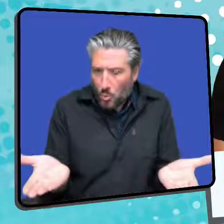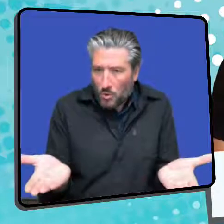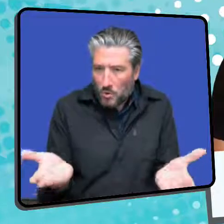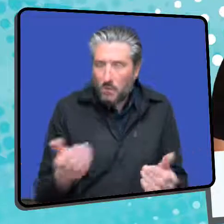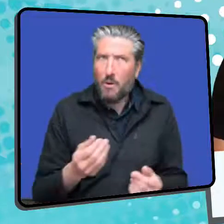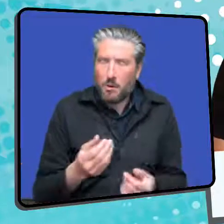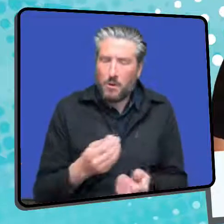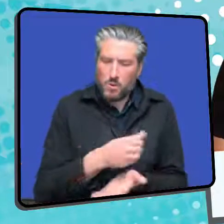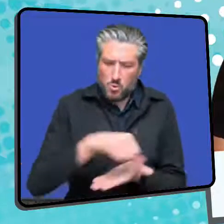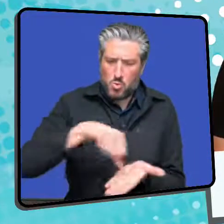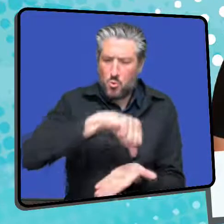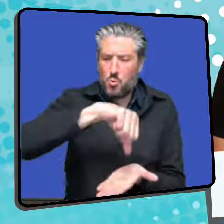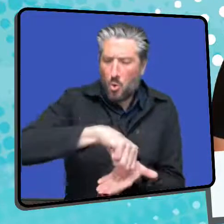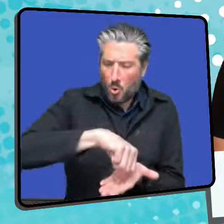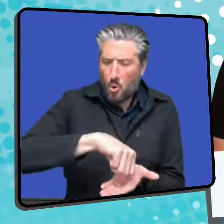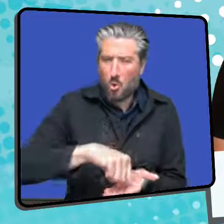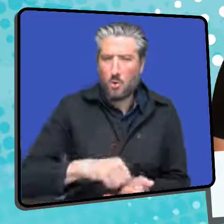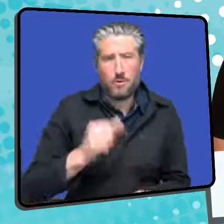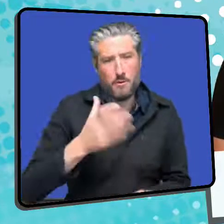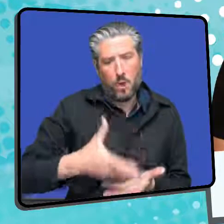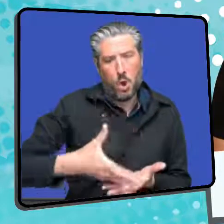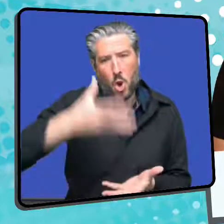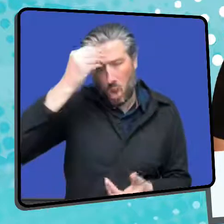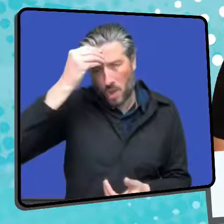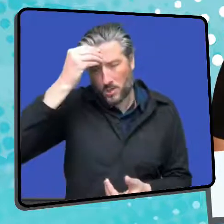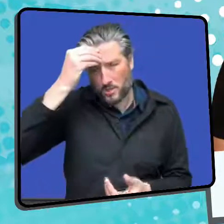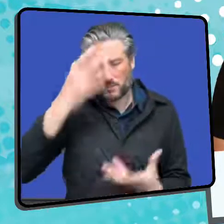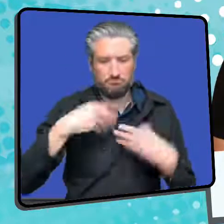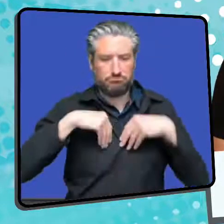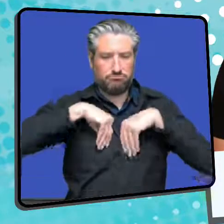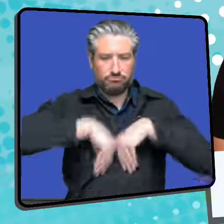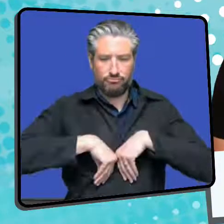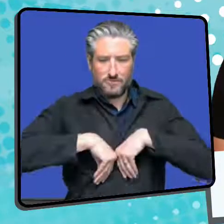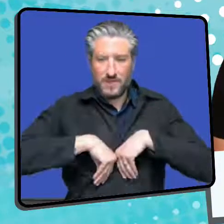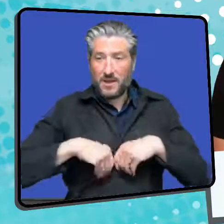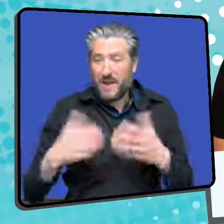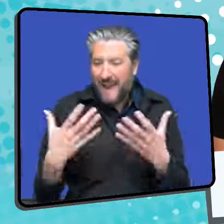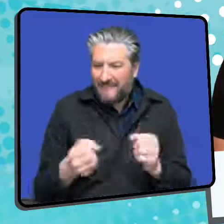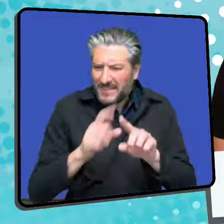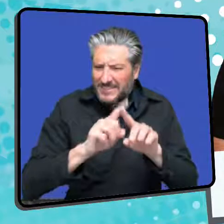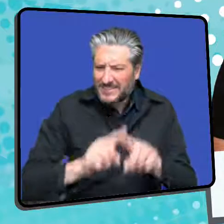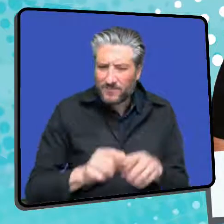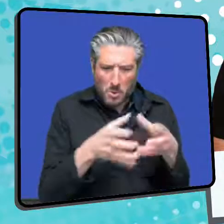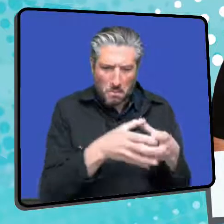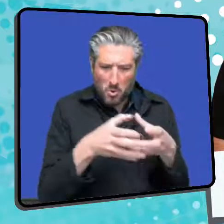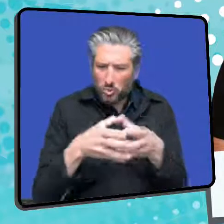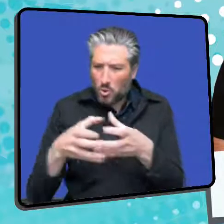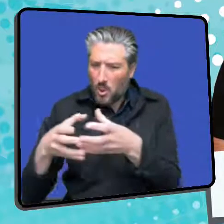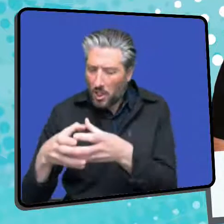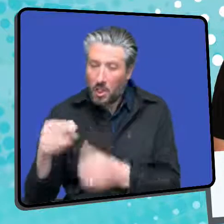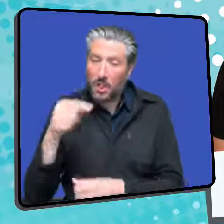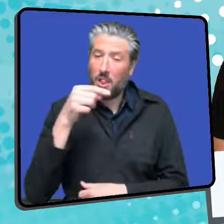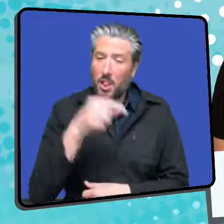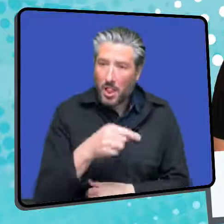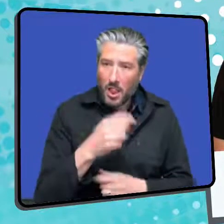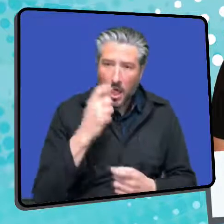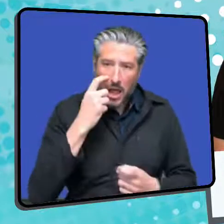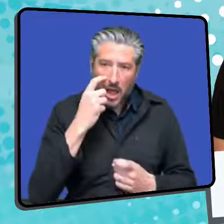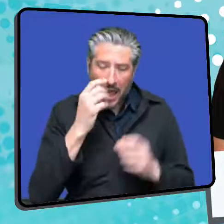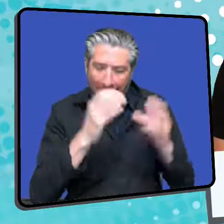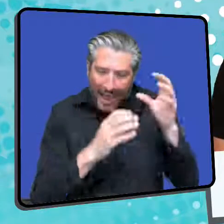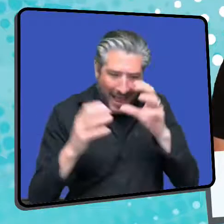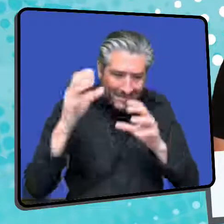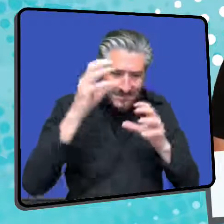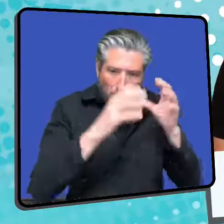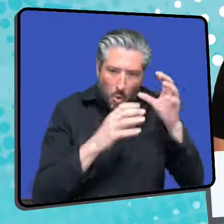learning. So we have a few different modules. We have everything from exploring and analyzing data in Python